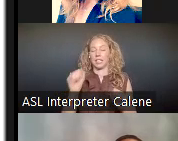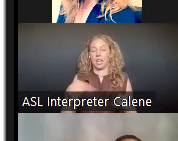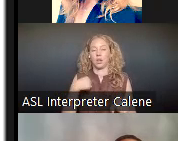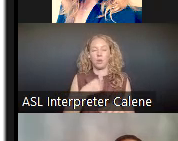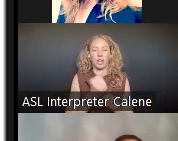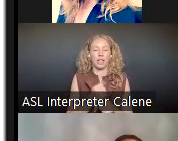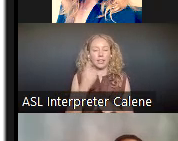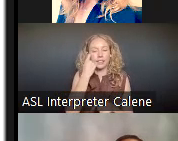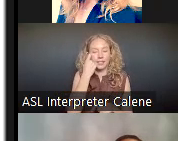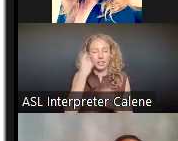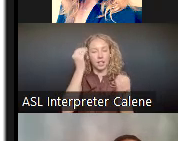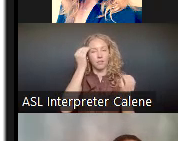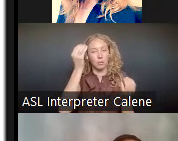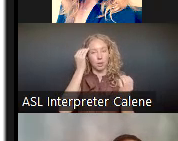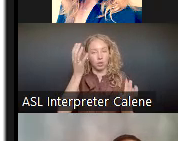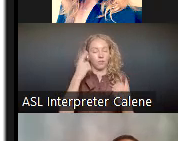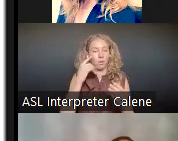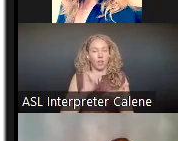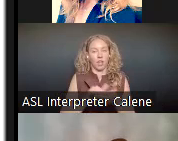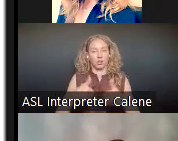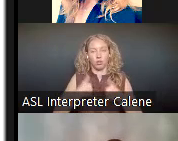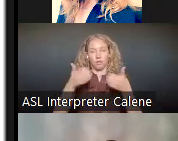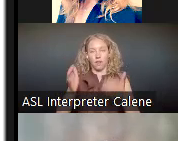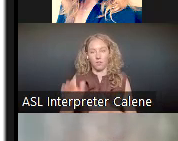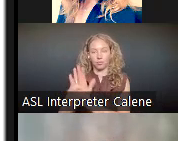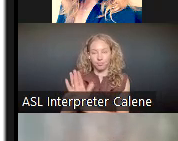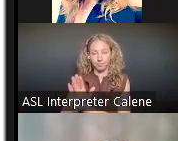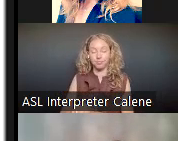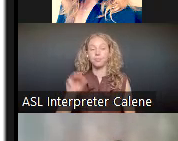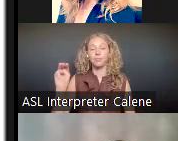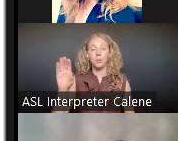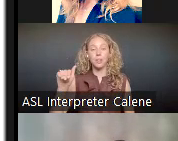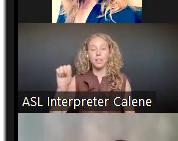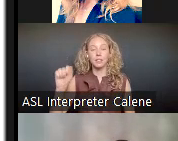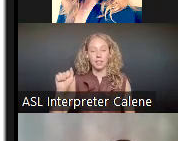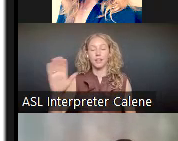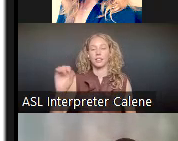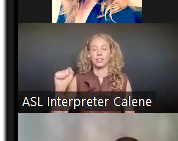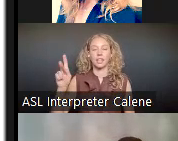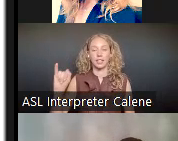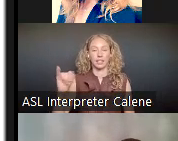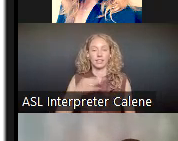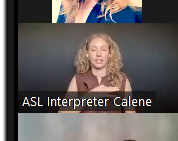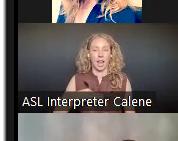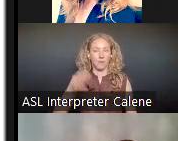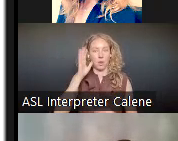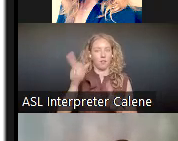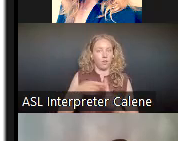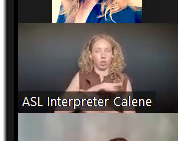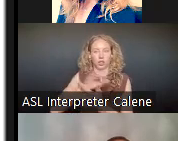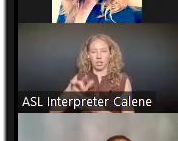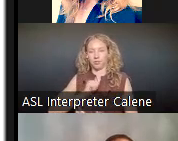most recent information for the survivor. MCASA's SAKI staff will make the first contact, right? And